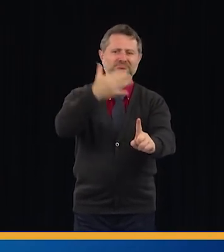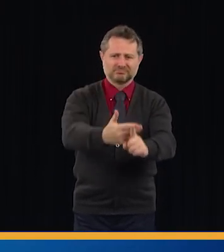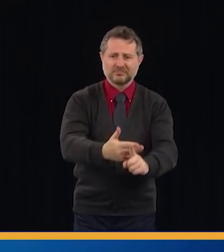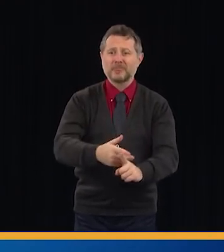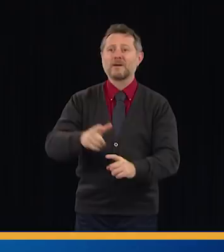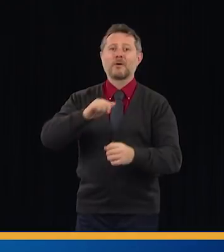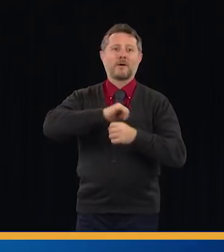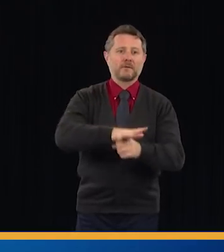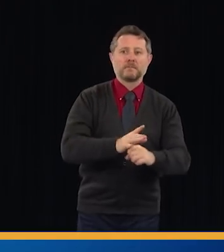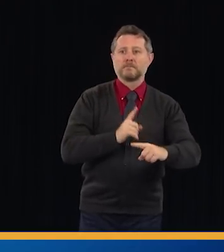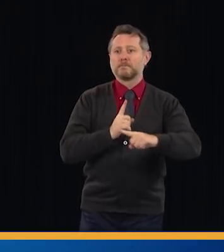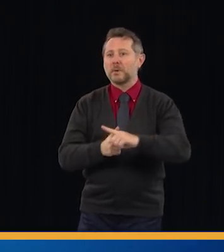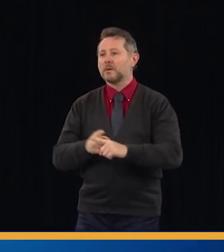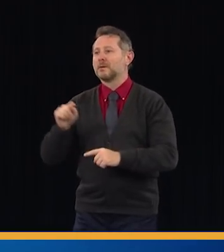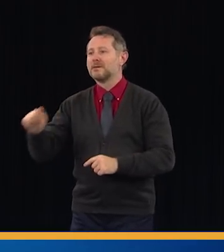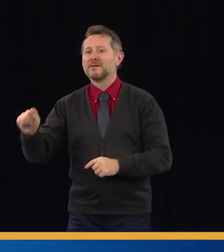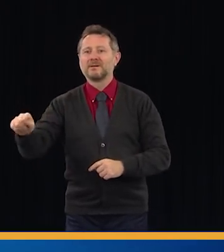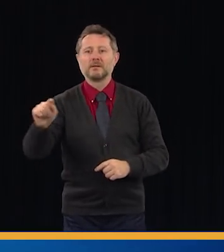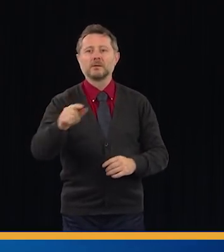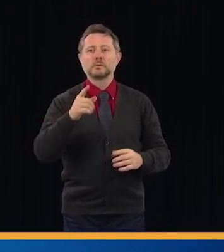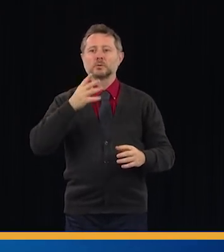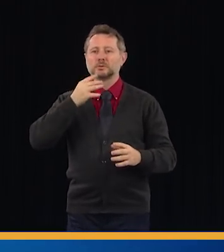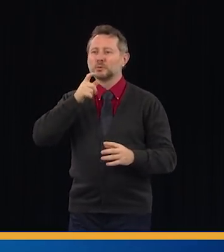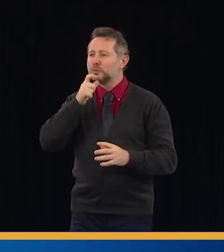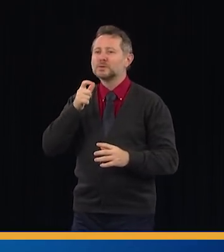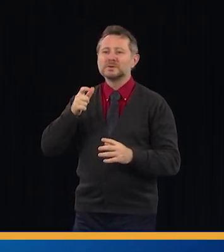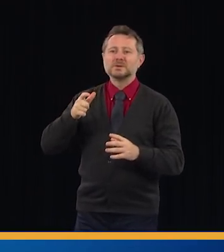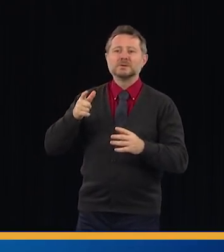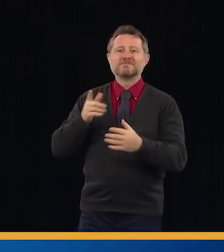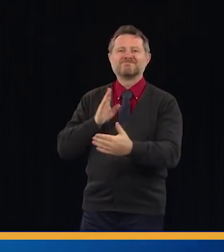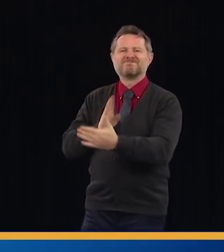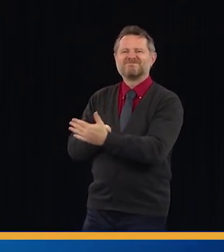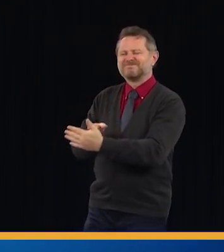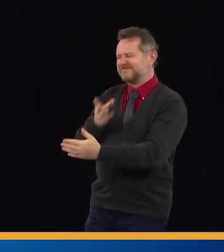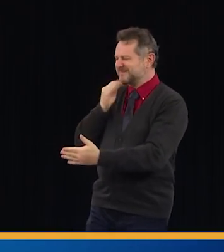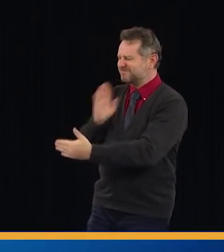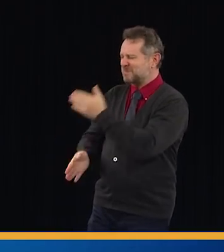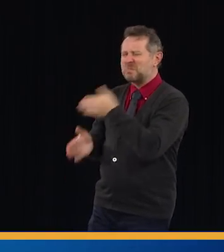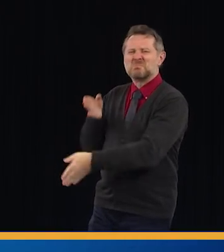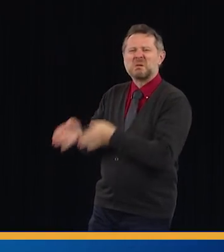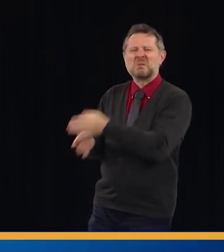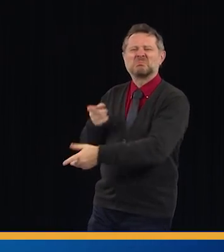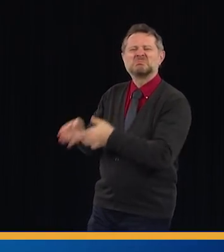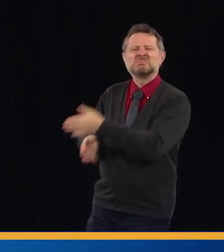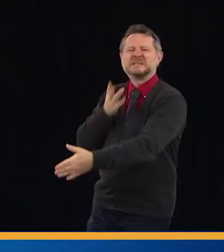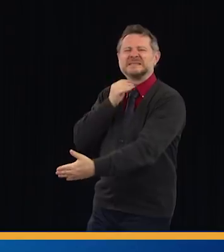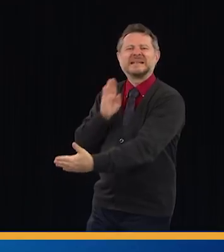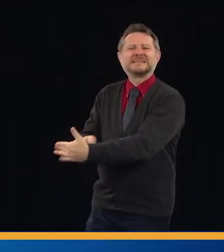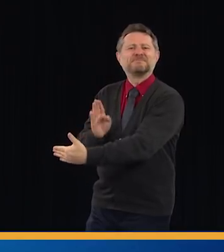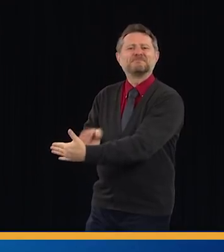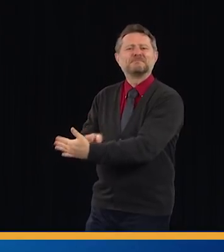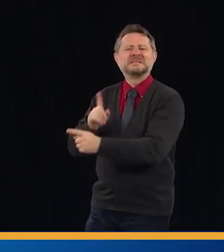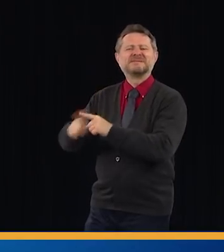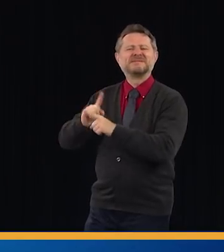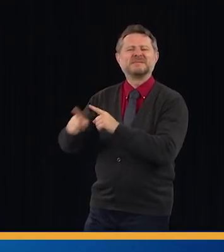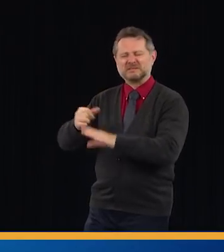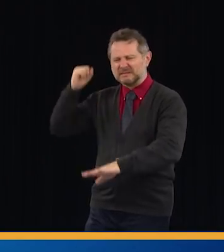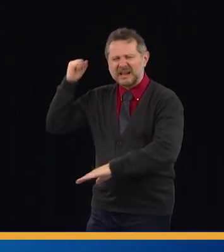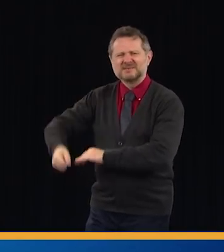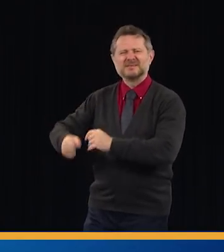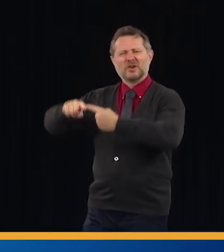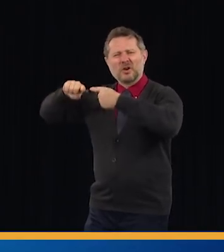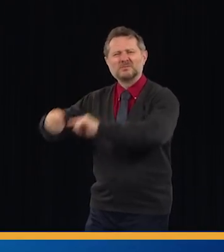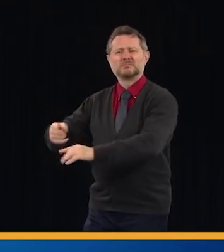of incidents of anti-Semitism across this country, the violence that they have seen, even in this state of